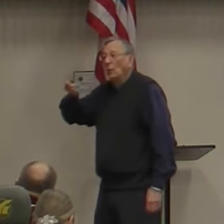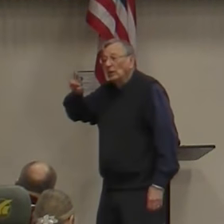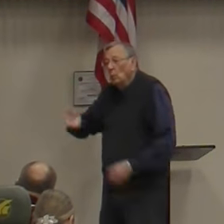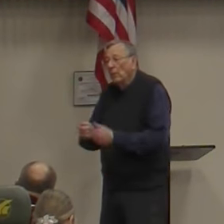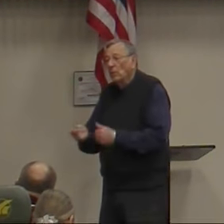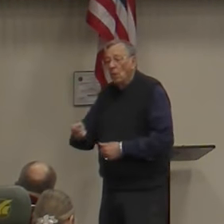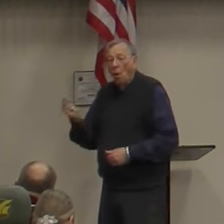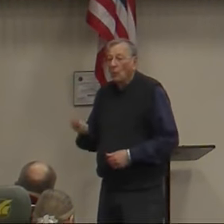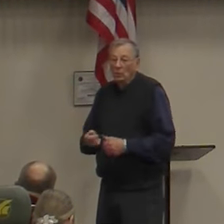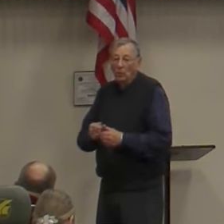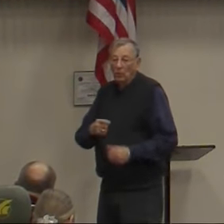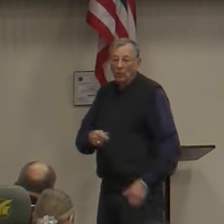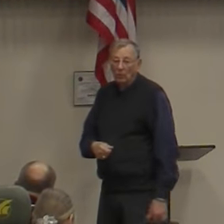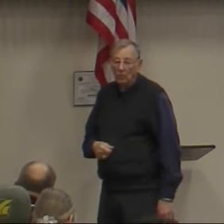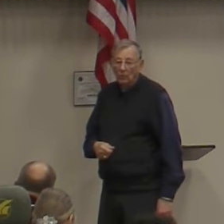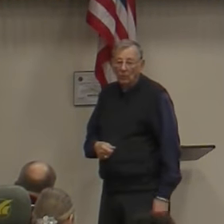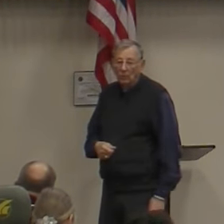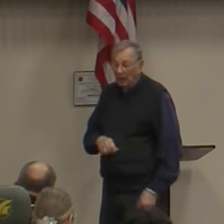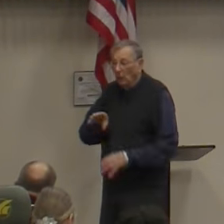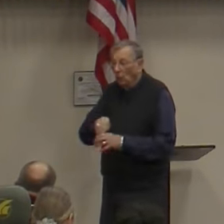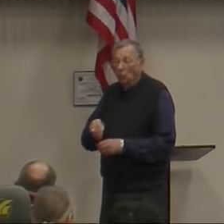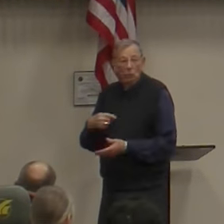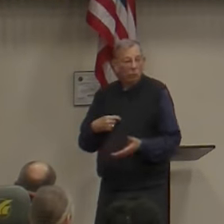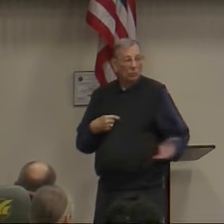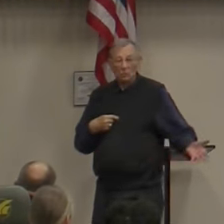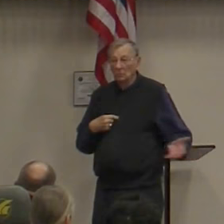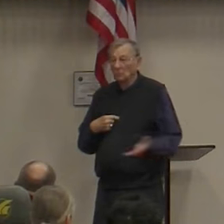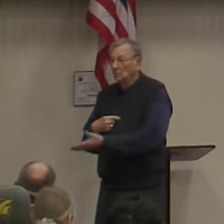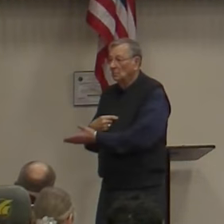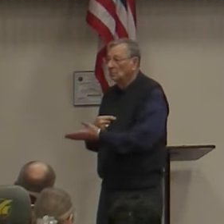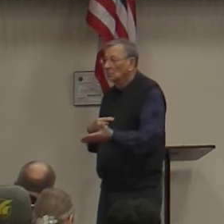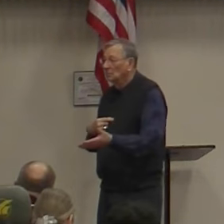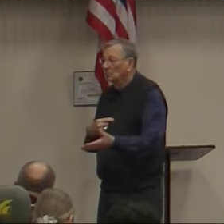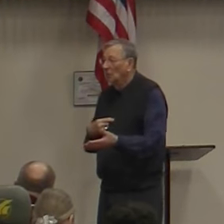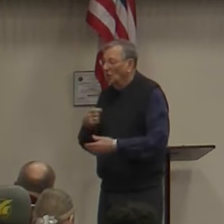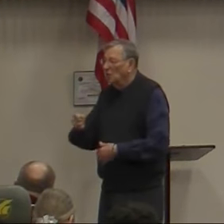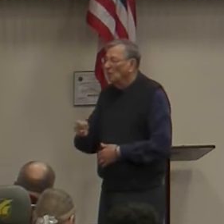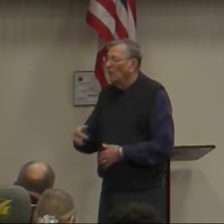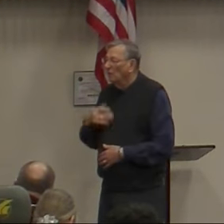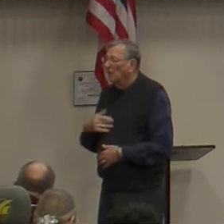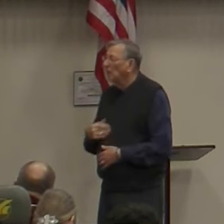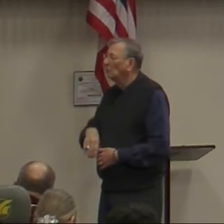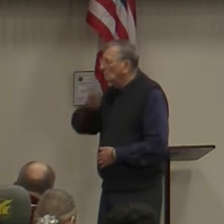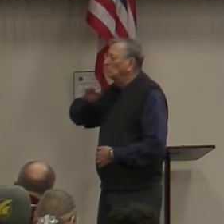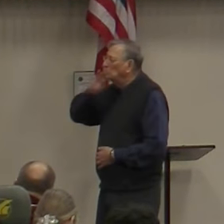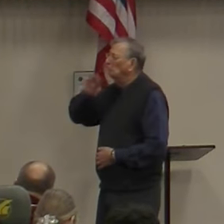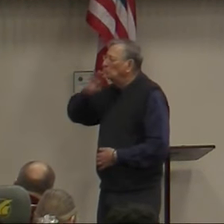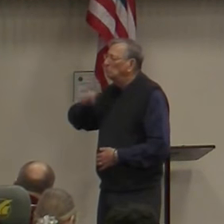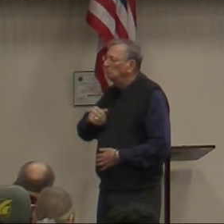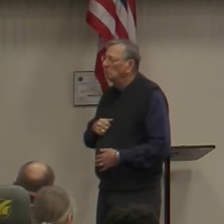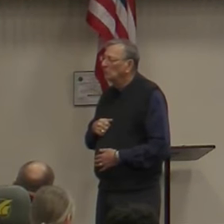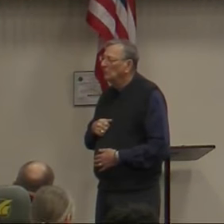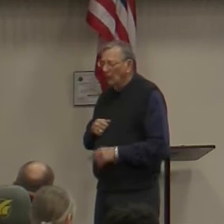you. That includes us. If you get out there and you feel like you're hitting a wall and you can't make